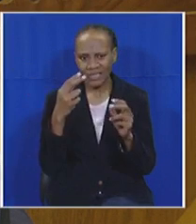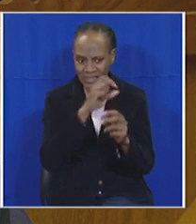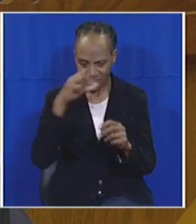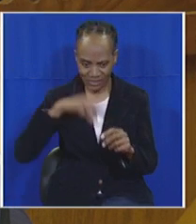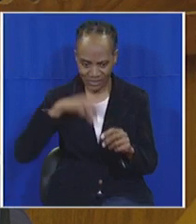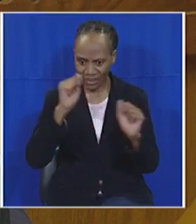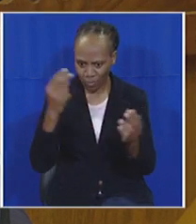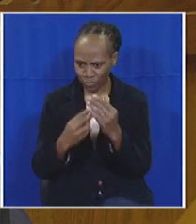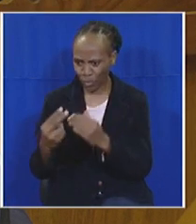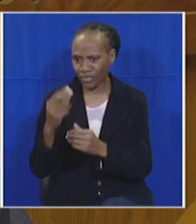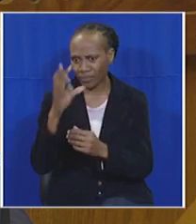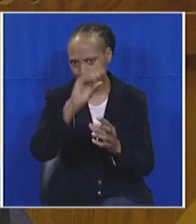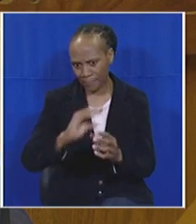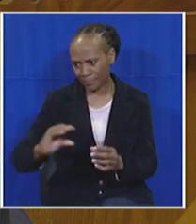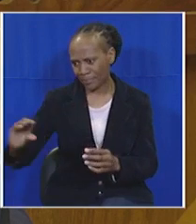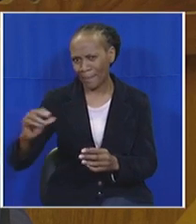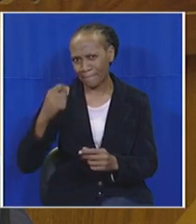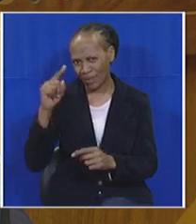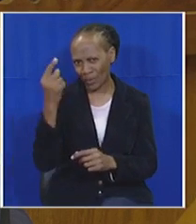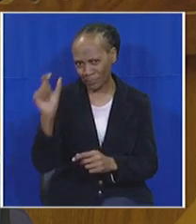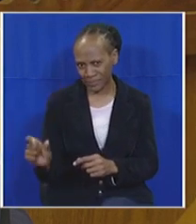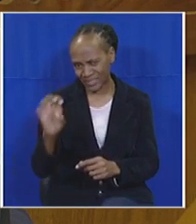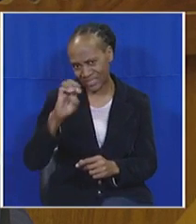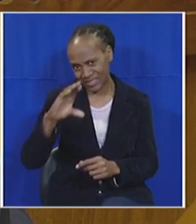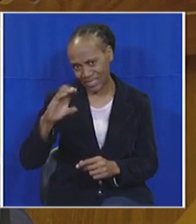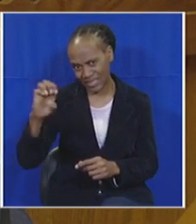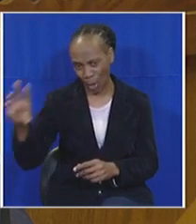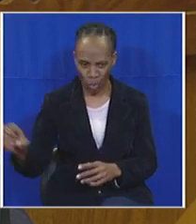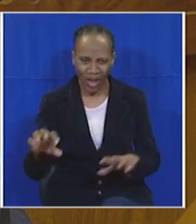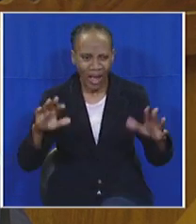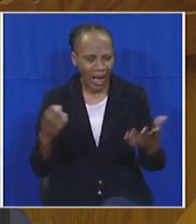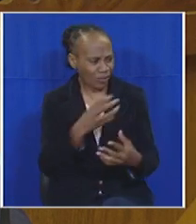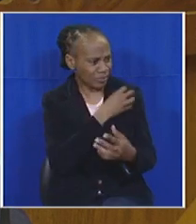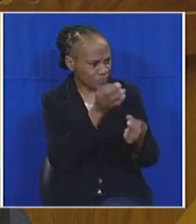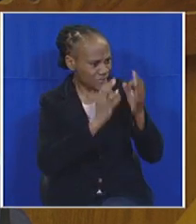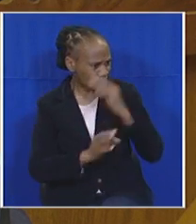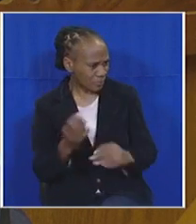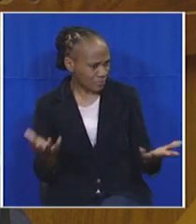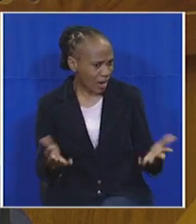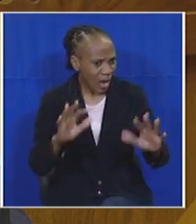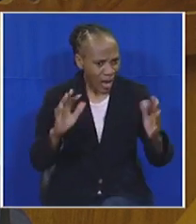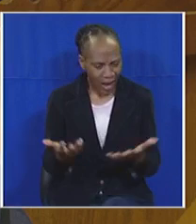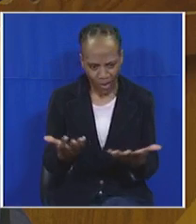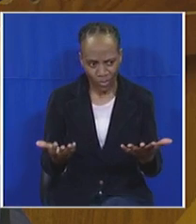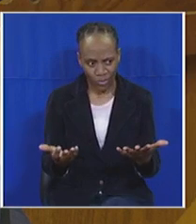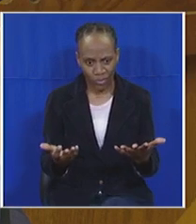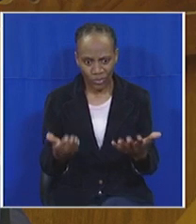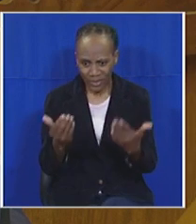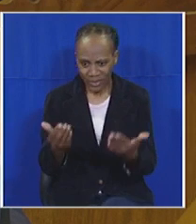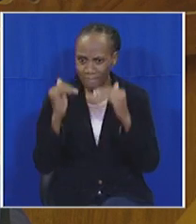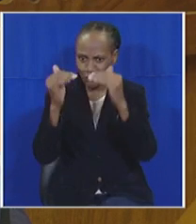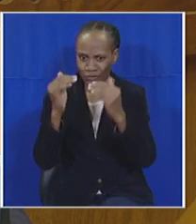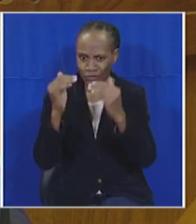bloated salaries help improve the capacity of the 257 municipalities SALGA represents, and how does this improve service